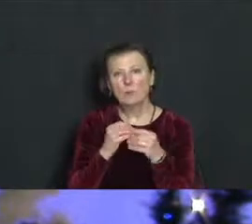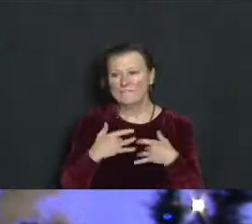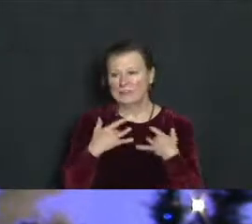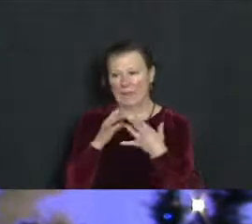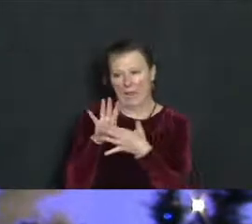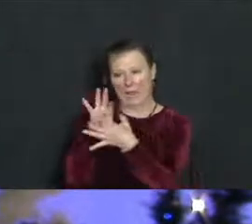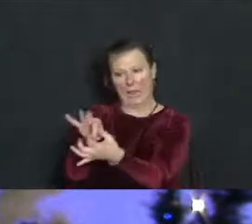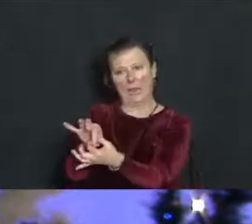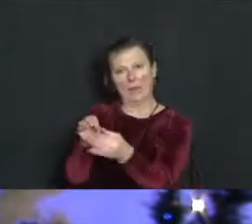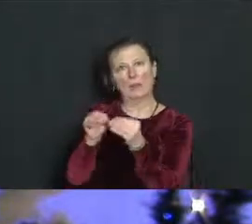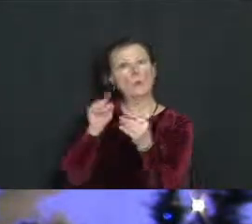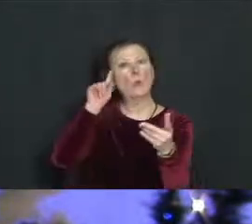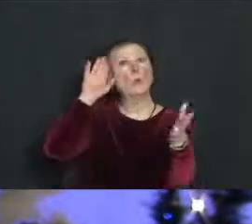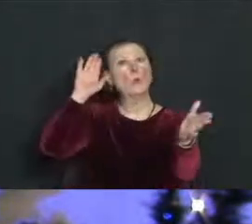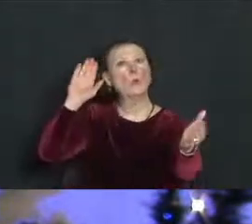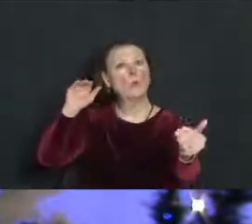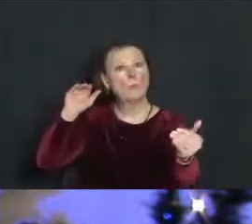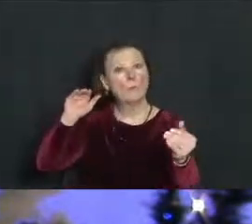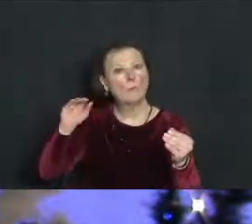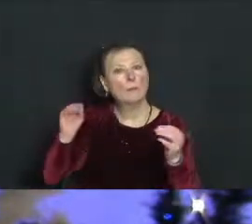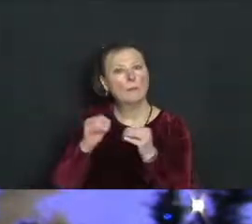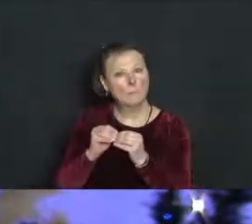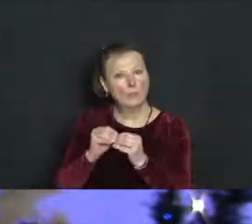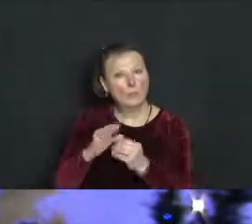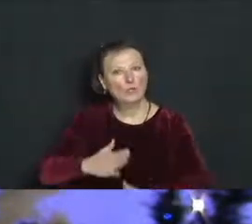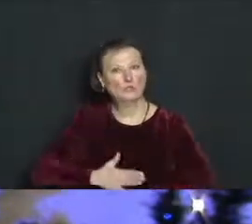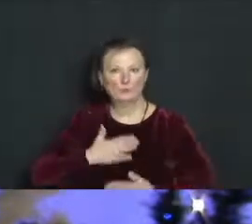hope, more joy.